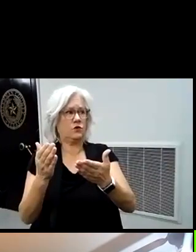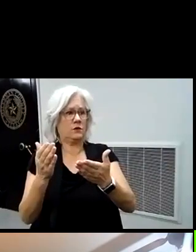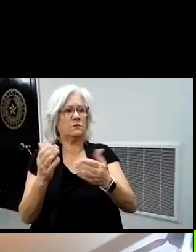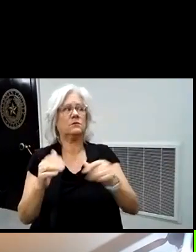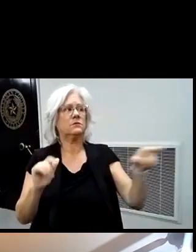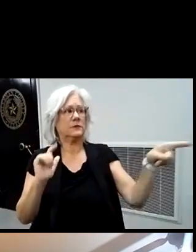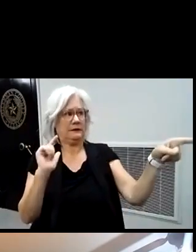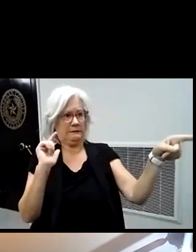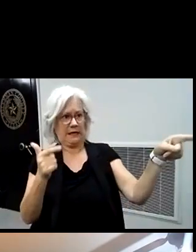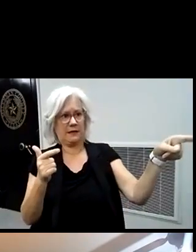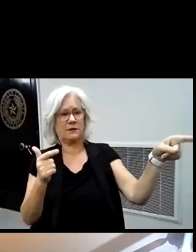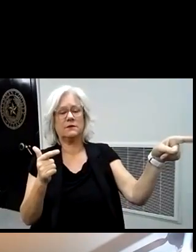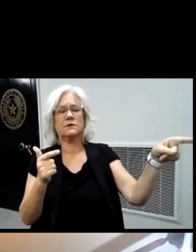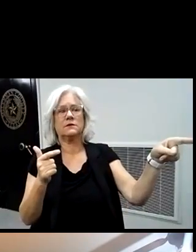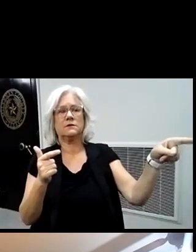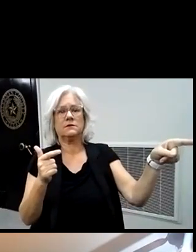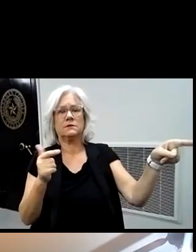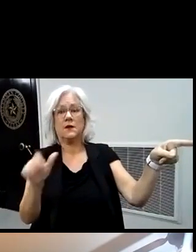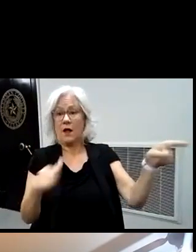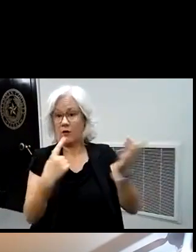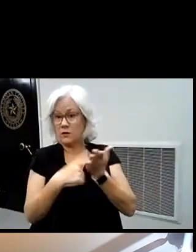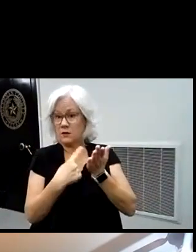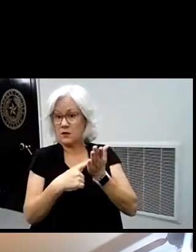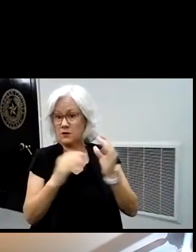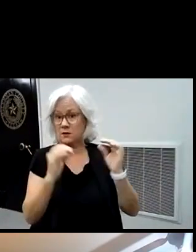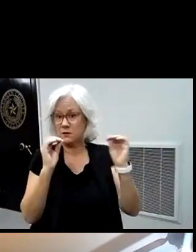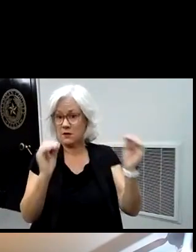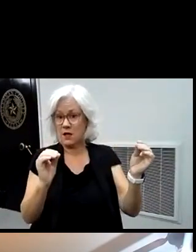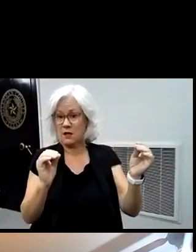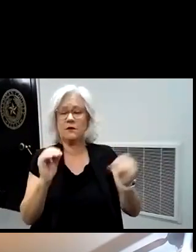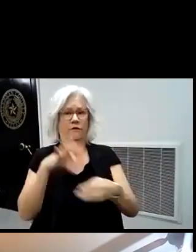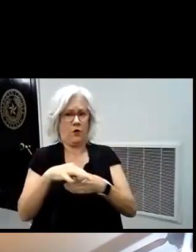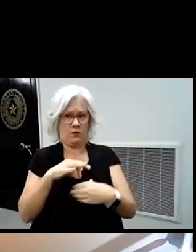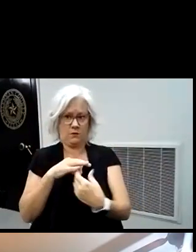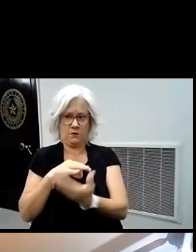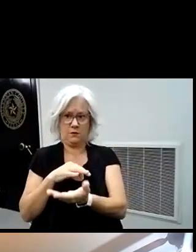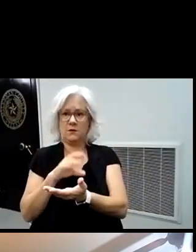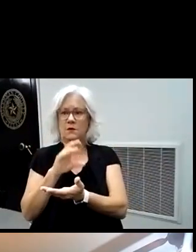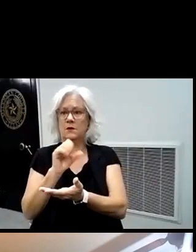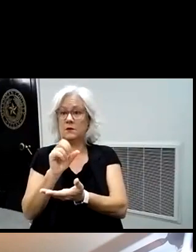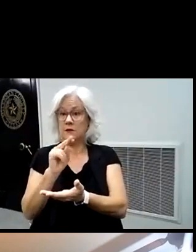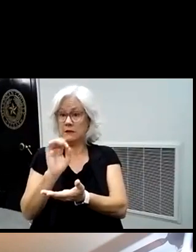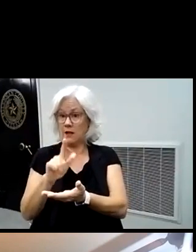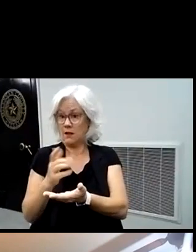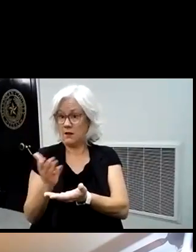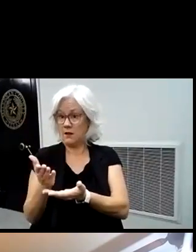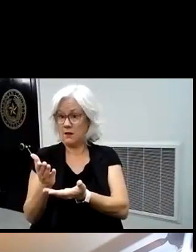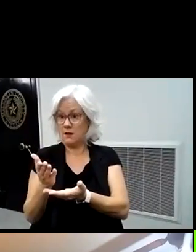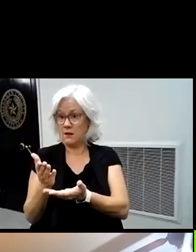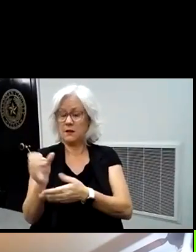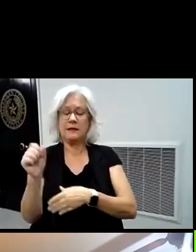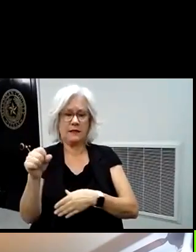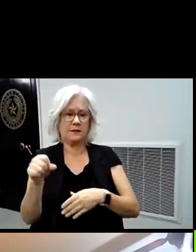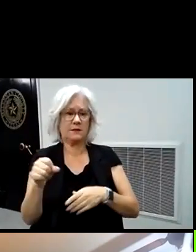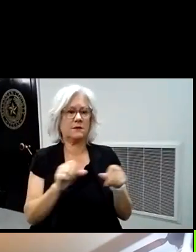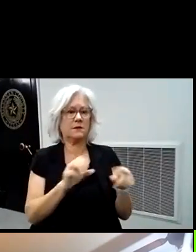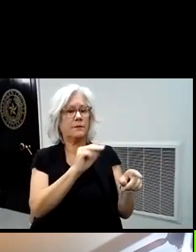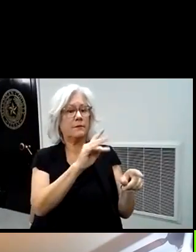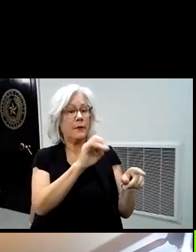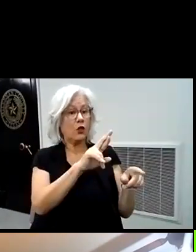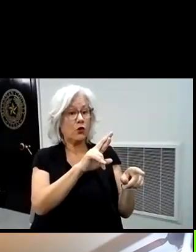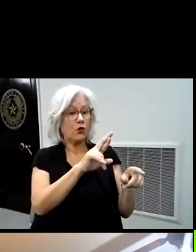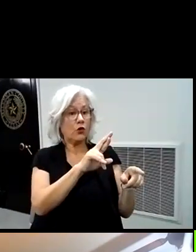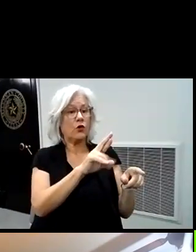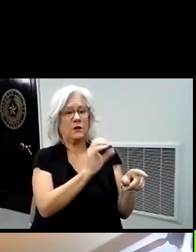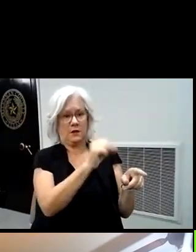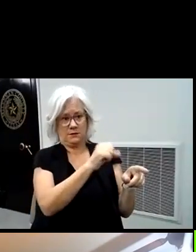Second. Motion been made and second. Any other discussion? No other discussion, call for a vote. Commissioner Snell, Aye. Commissioner